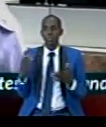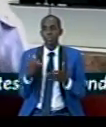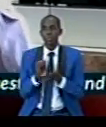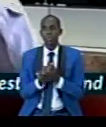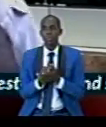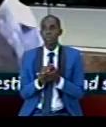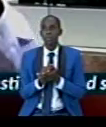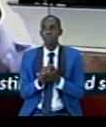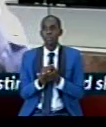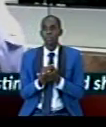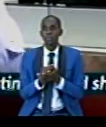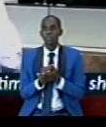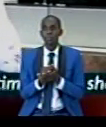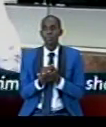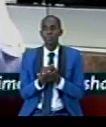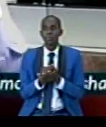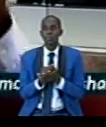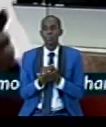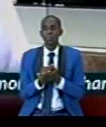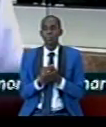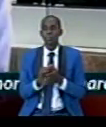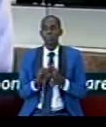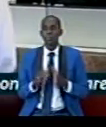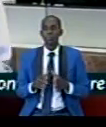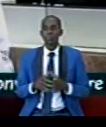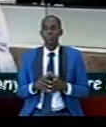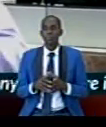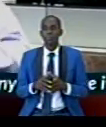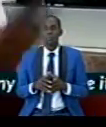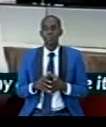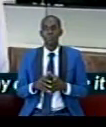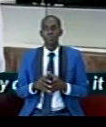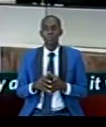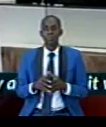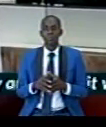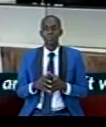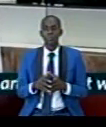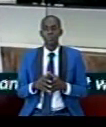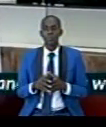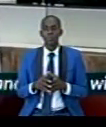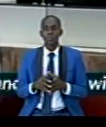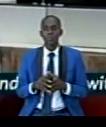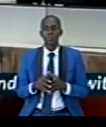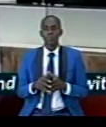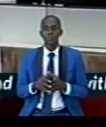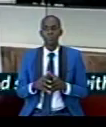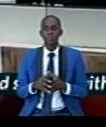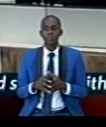want to point this out. Fearless is very harmful. Once you avoid it.